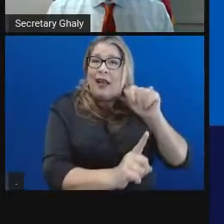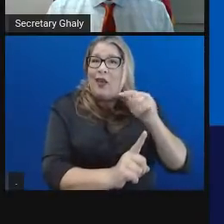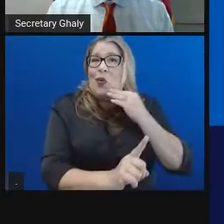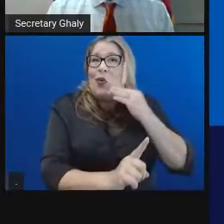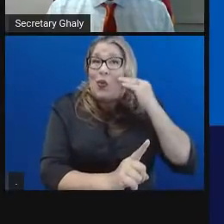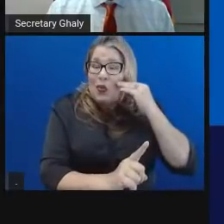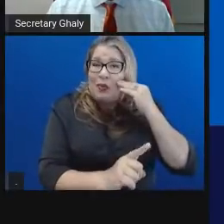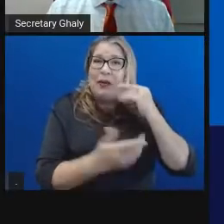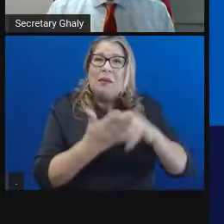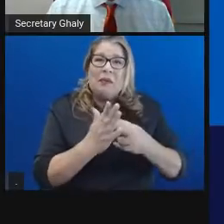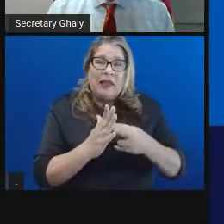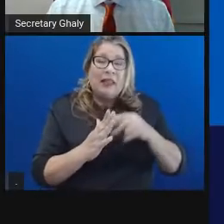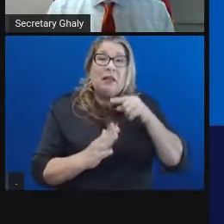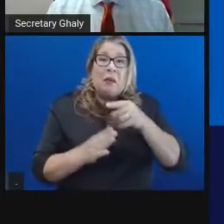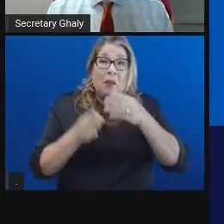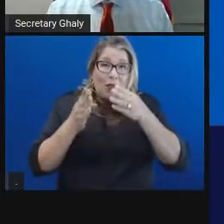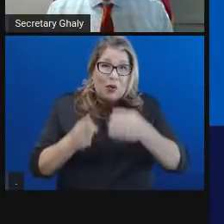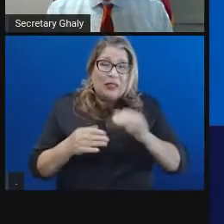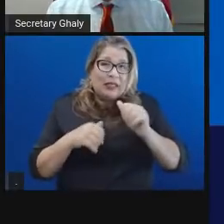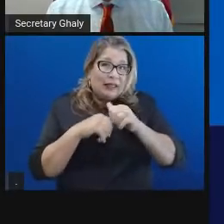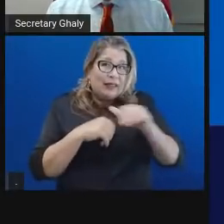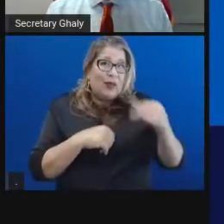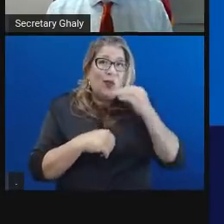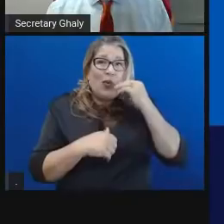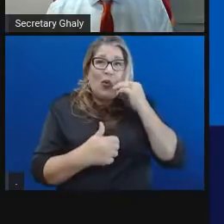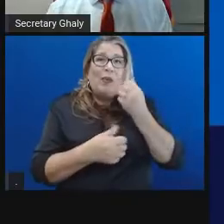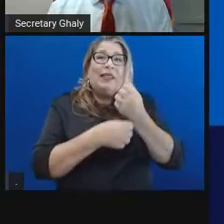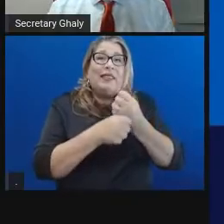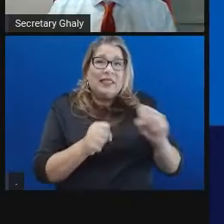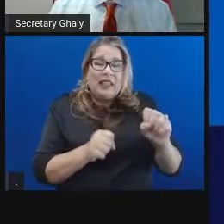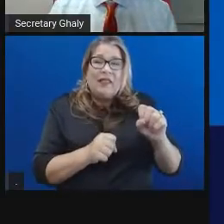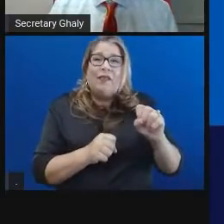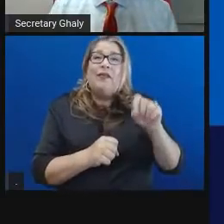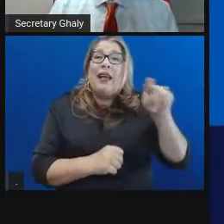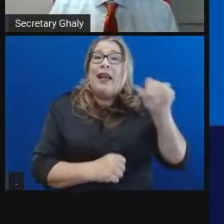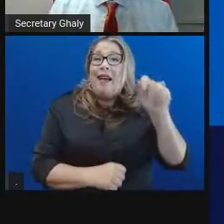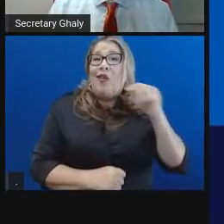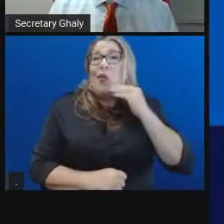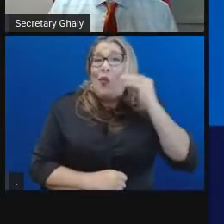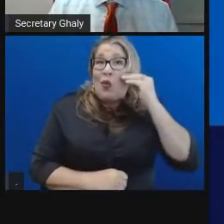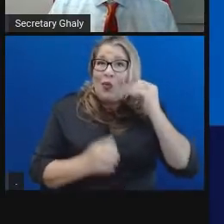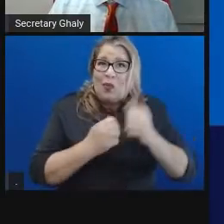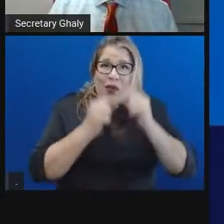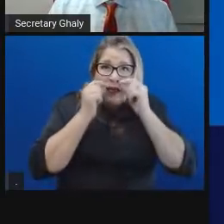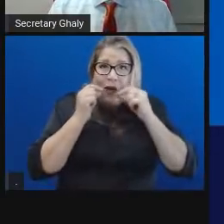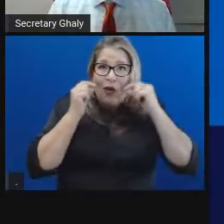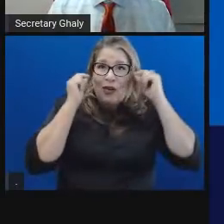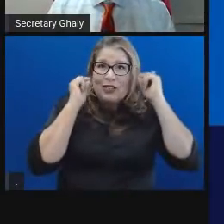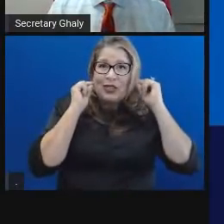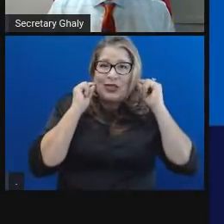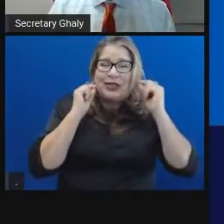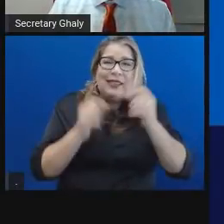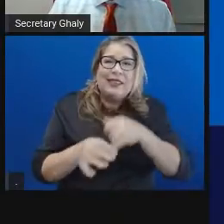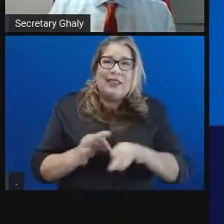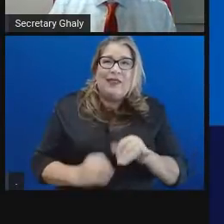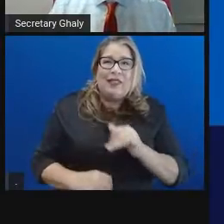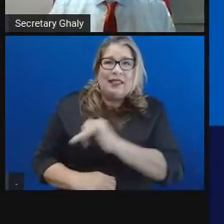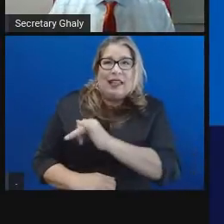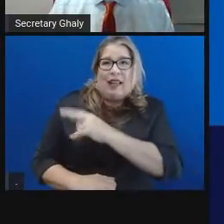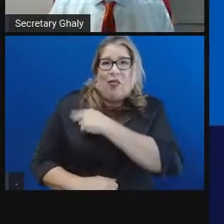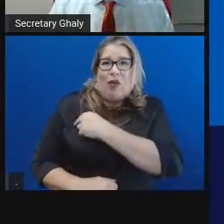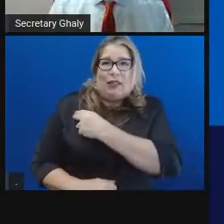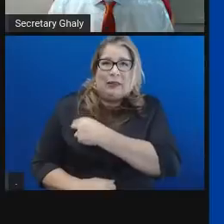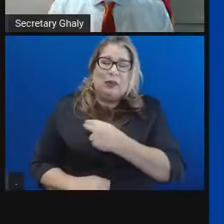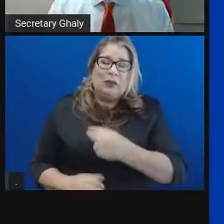with oxygen support, could do so they aren't in the hospital, and we can use those scarce resources to serve other patients.